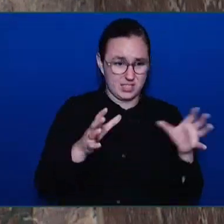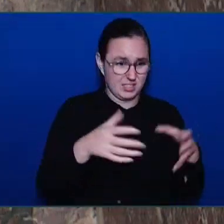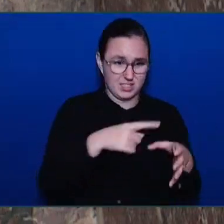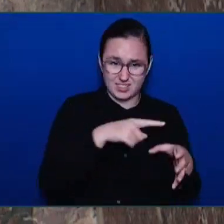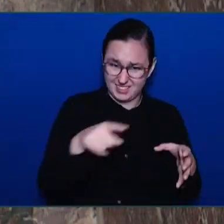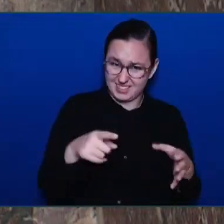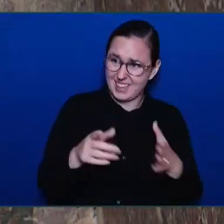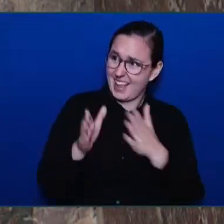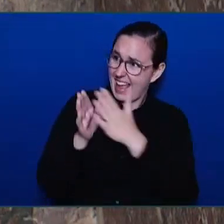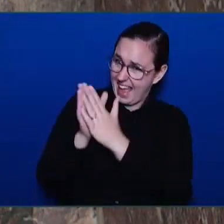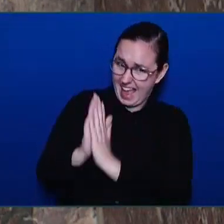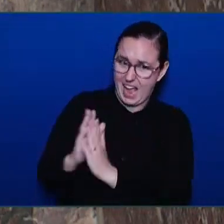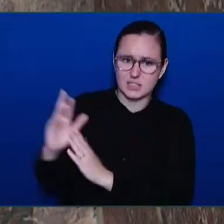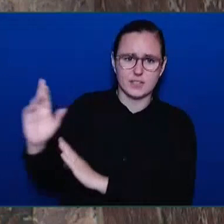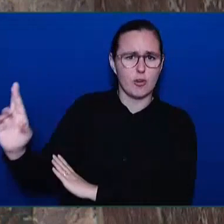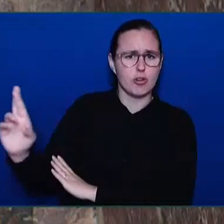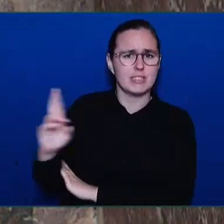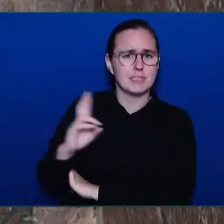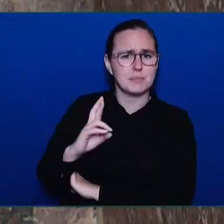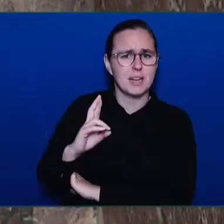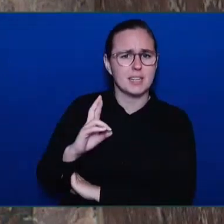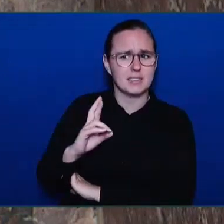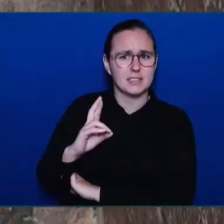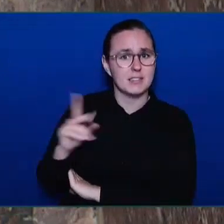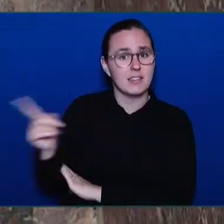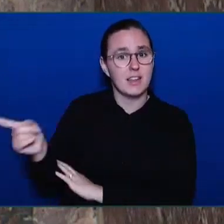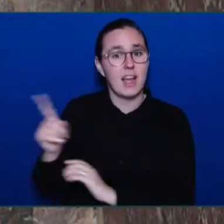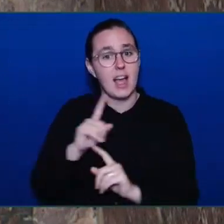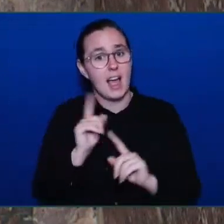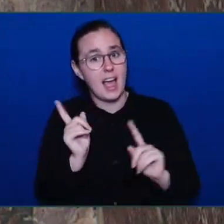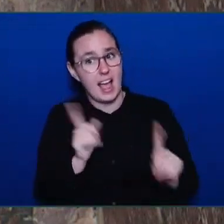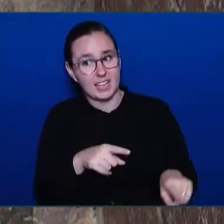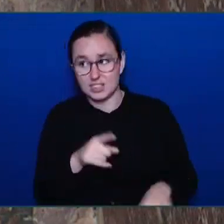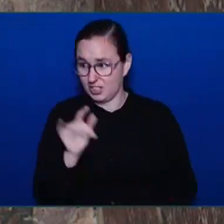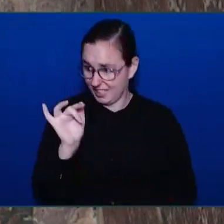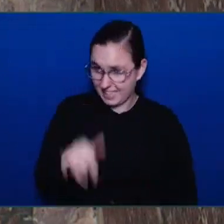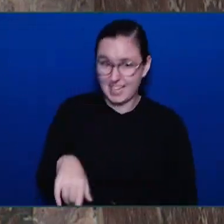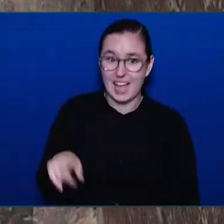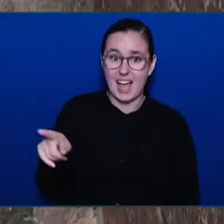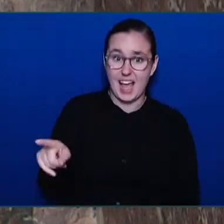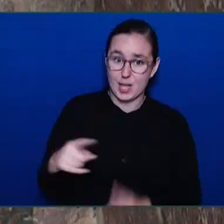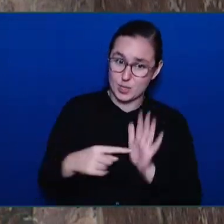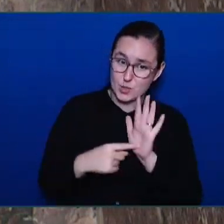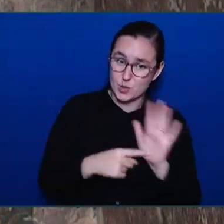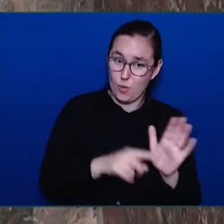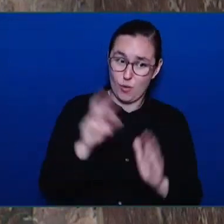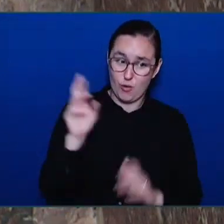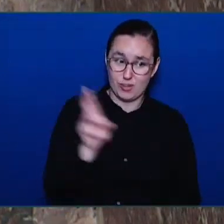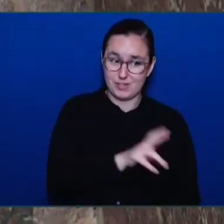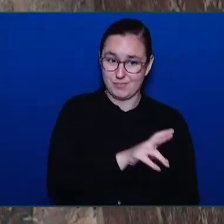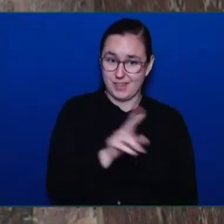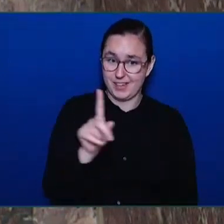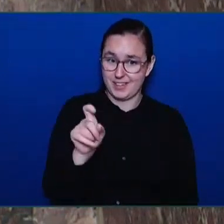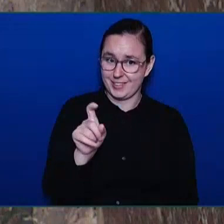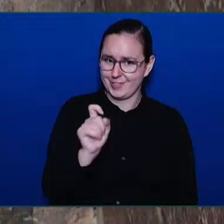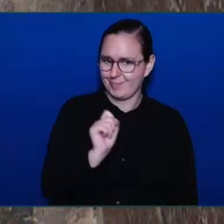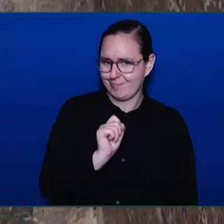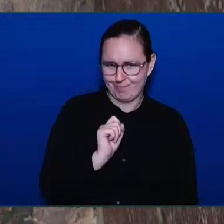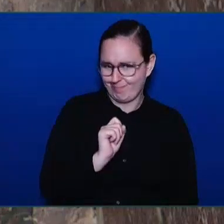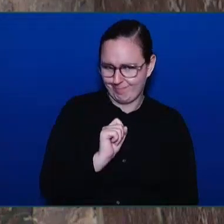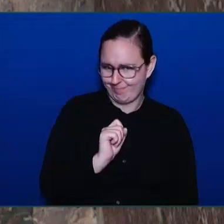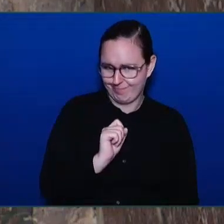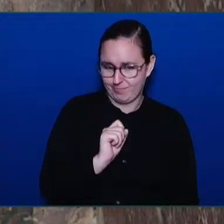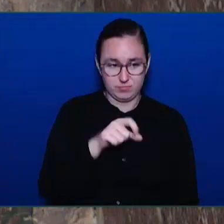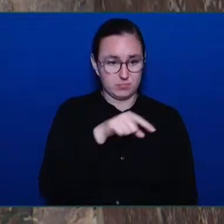lack of respect for the Haisla Nation and for the Musqueam Indian Band. They are looking for